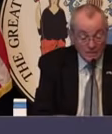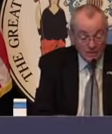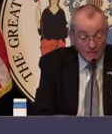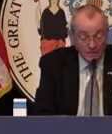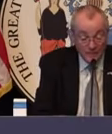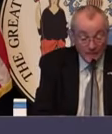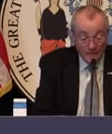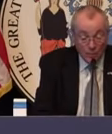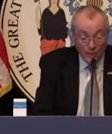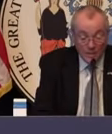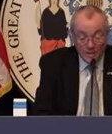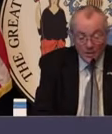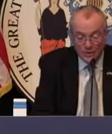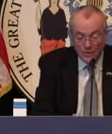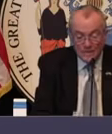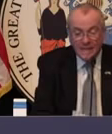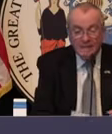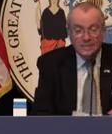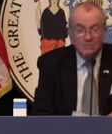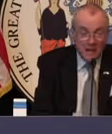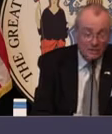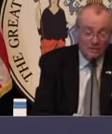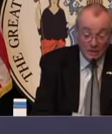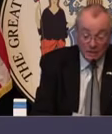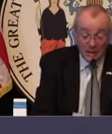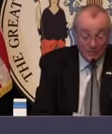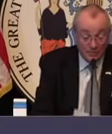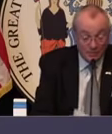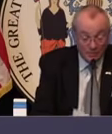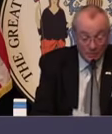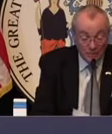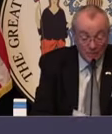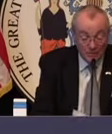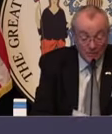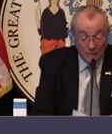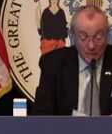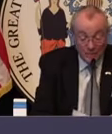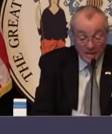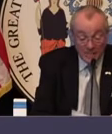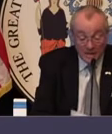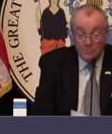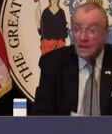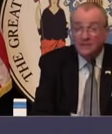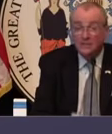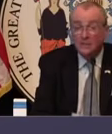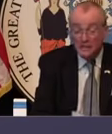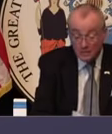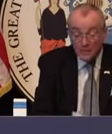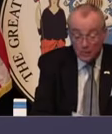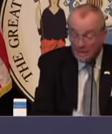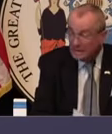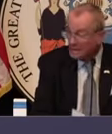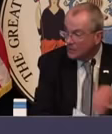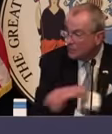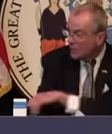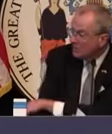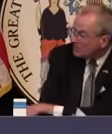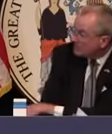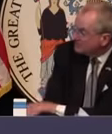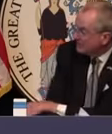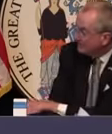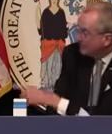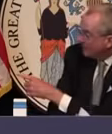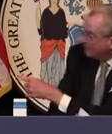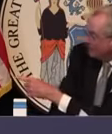our regions. And while we know there are daily spikes and drops in these numbers and may have been impacted, frankly, by the weekend, I think we're